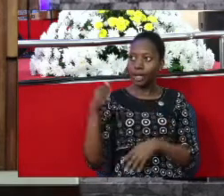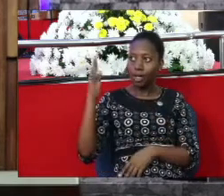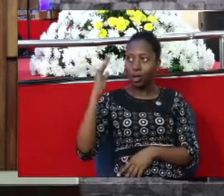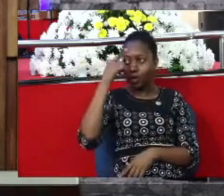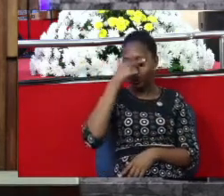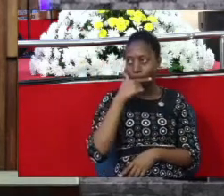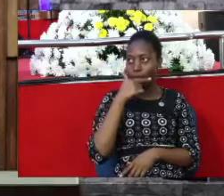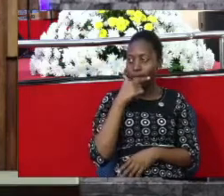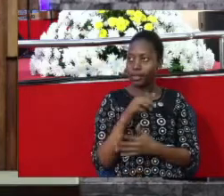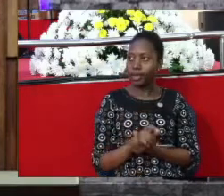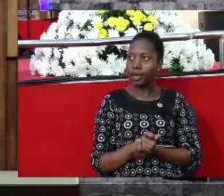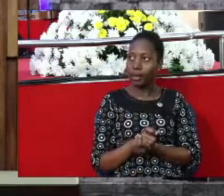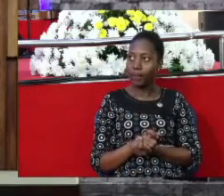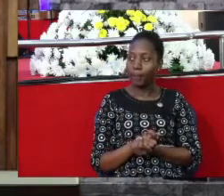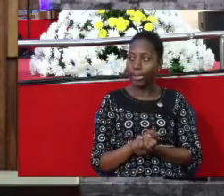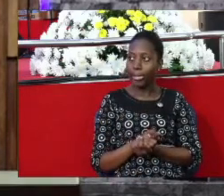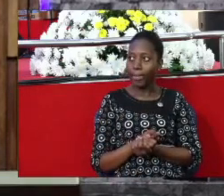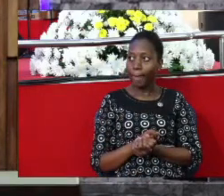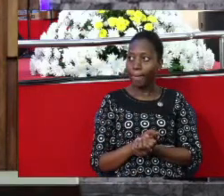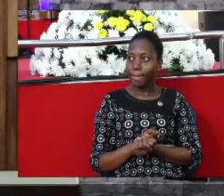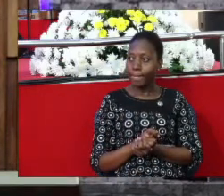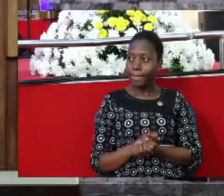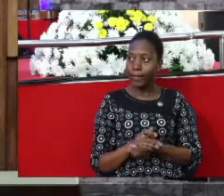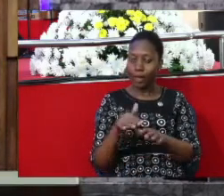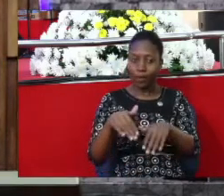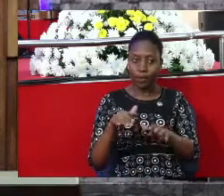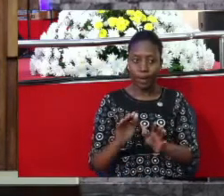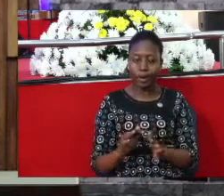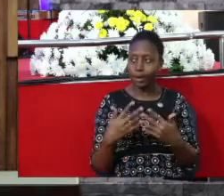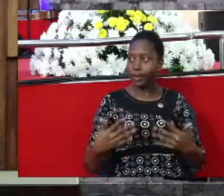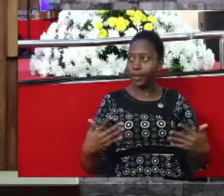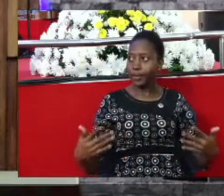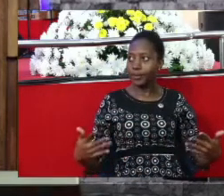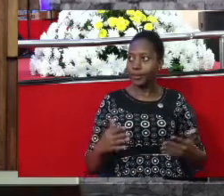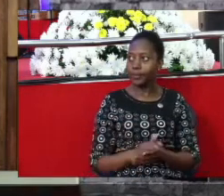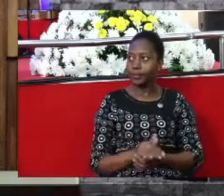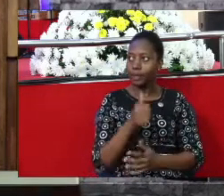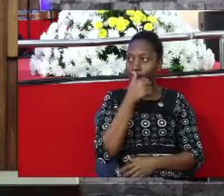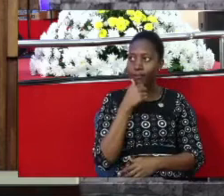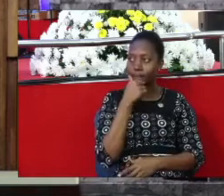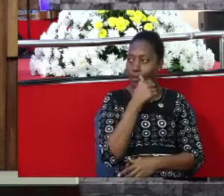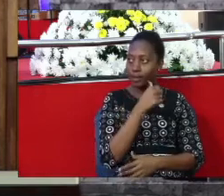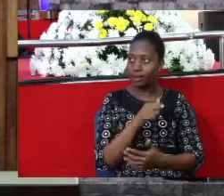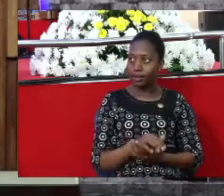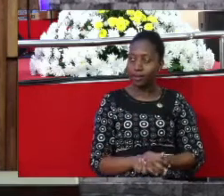treasures, sacred caches of valuables. That's what God is going to do.